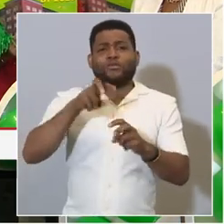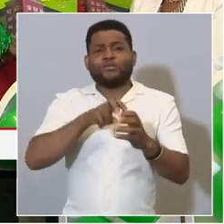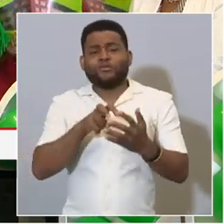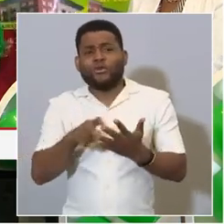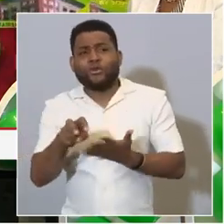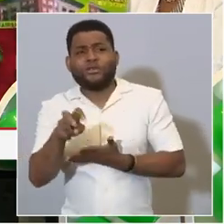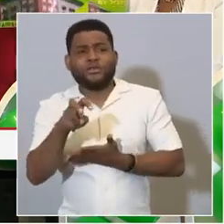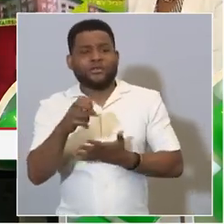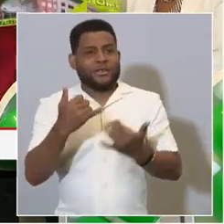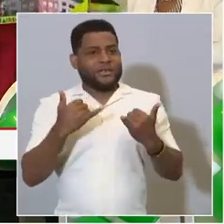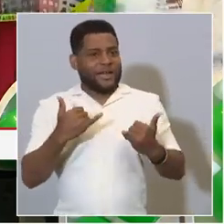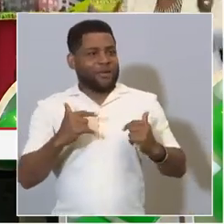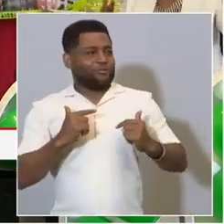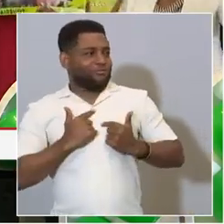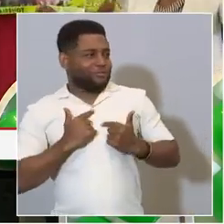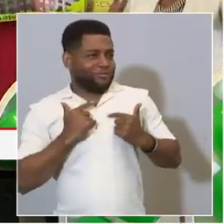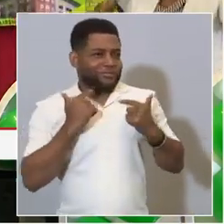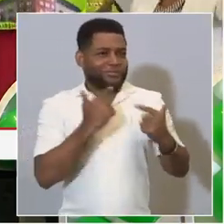Mohammed.